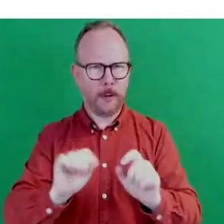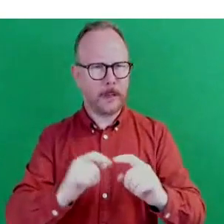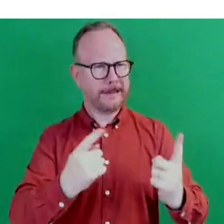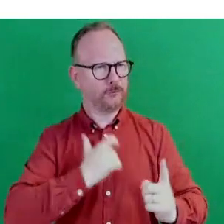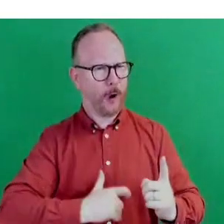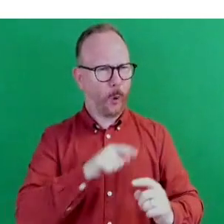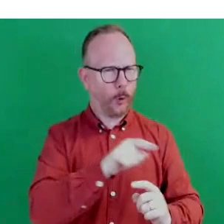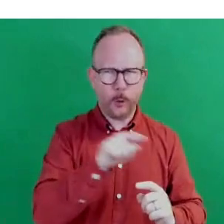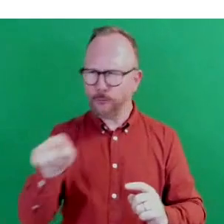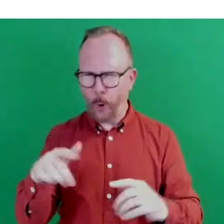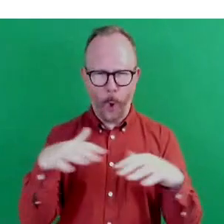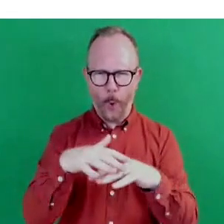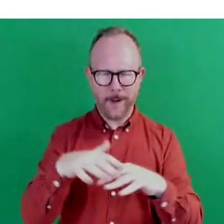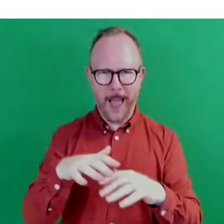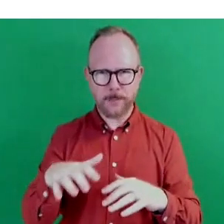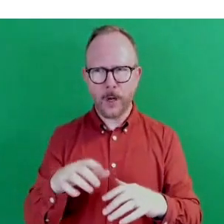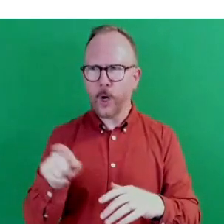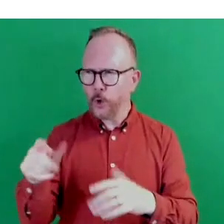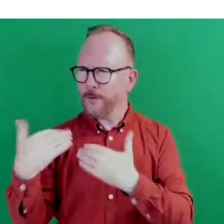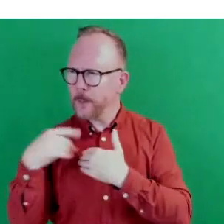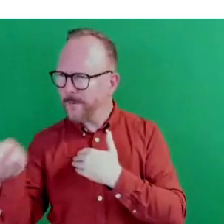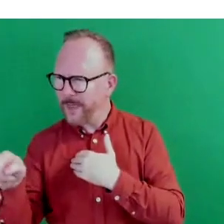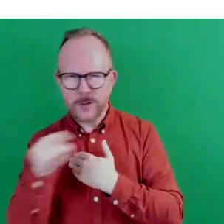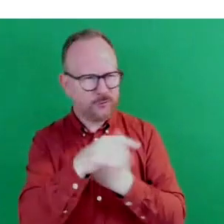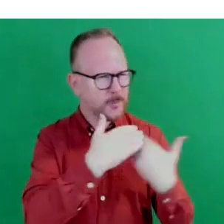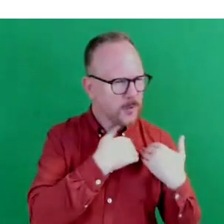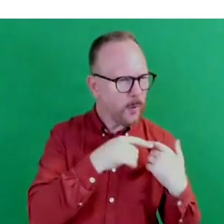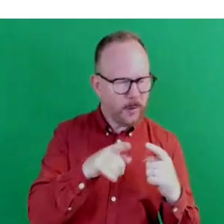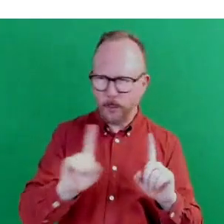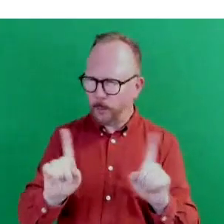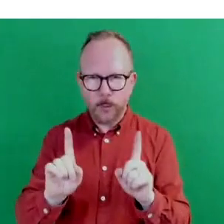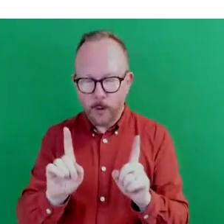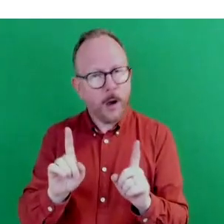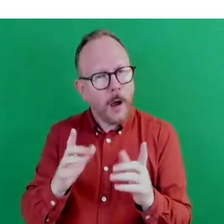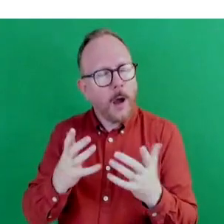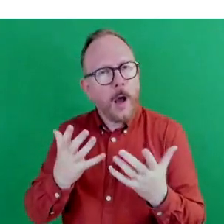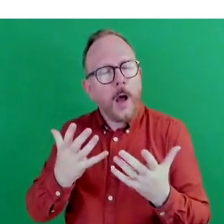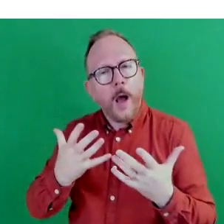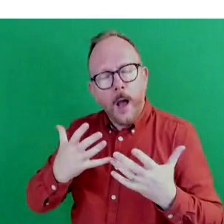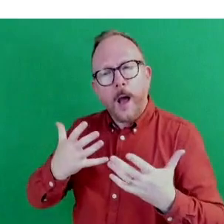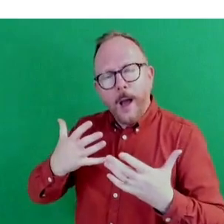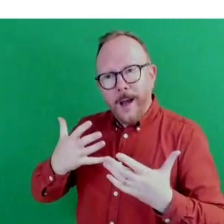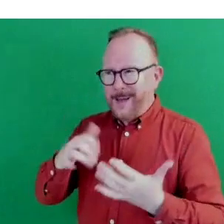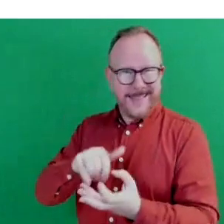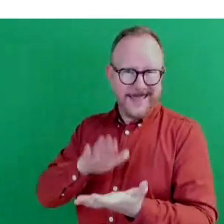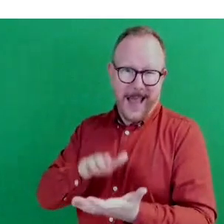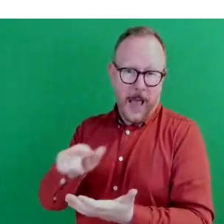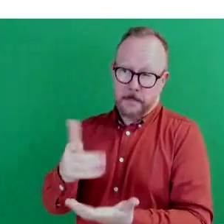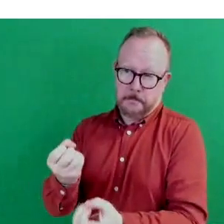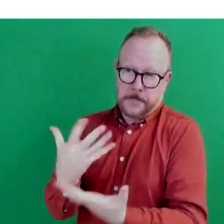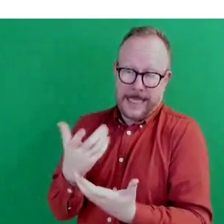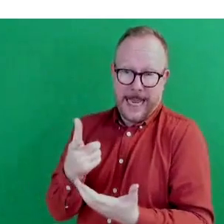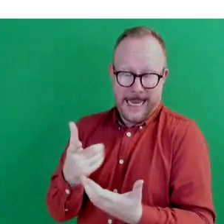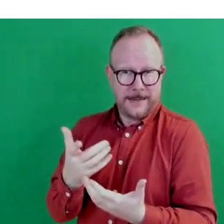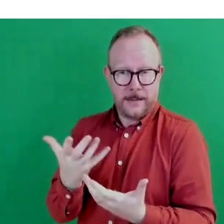the remits lie between who does what? But it's something that, you know, as Sam said there, now that we've got the first